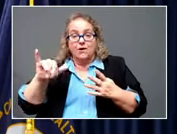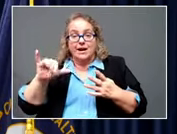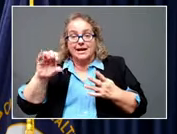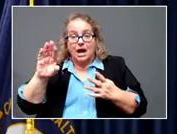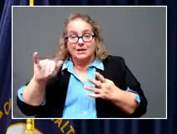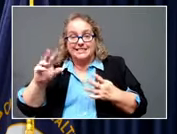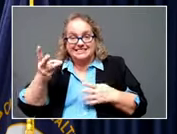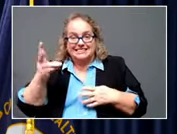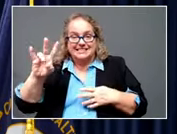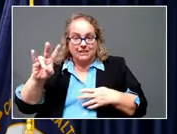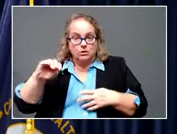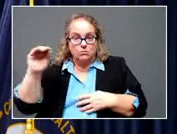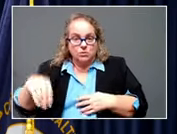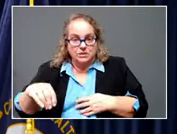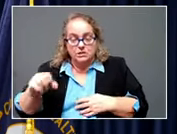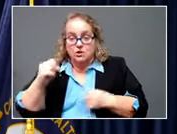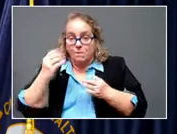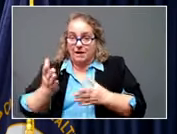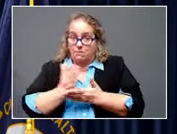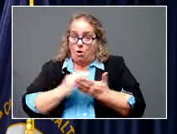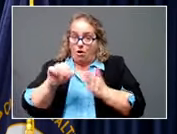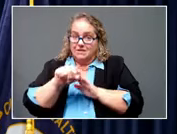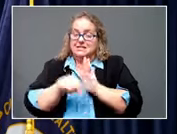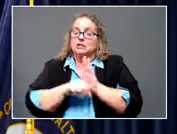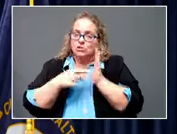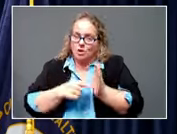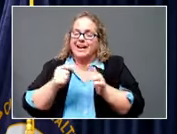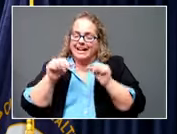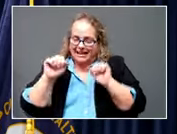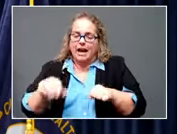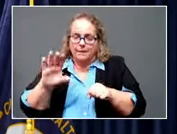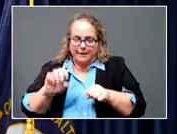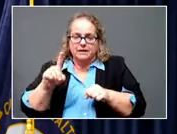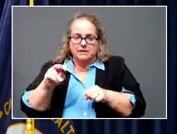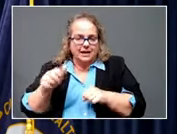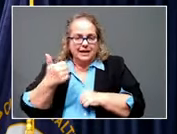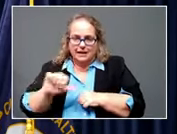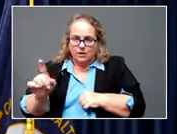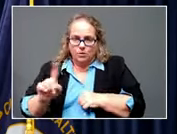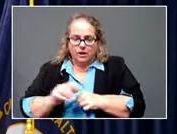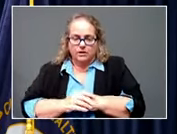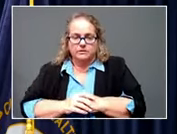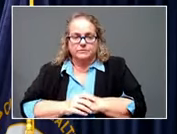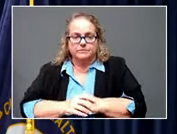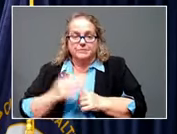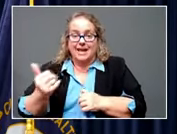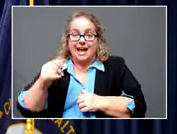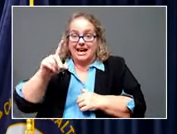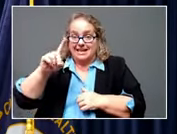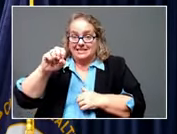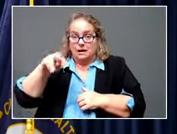many parts of the state, showing that it can be done anywhere. Let's look at the demographic breakdown that we always